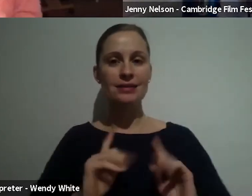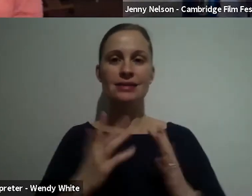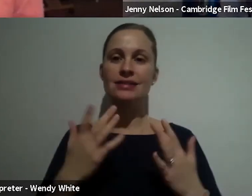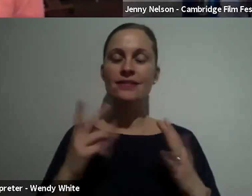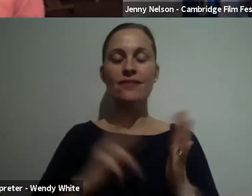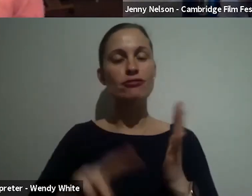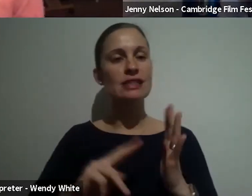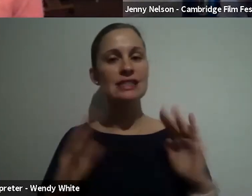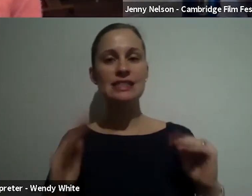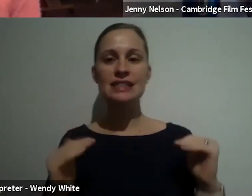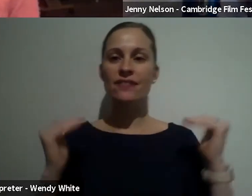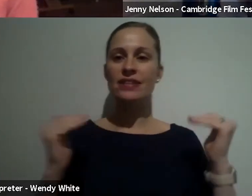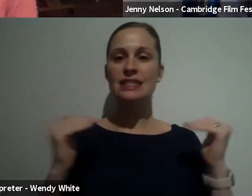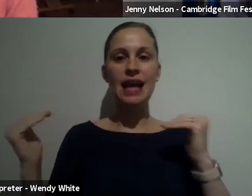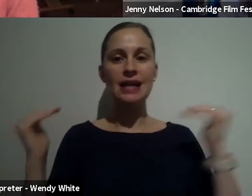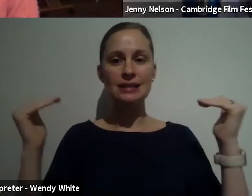sophisticated. And